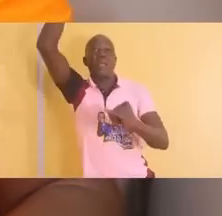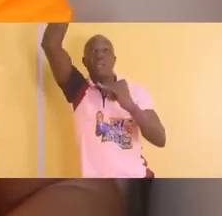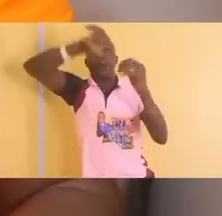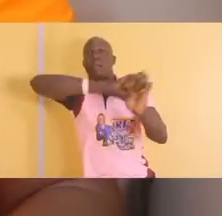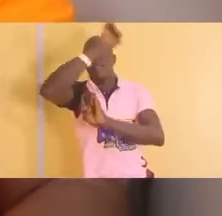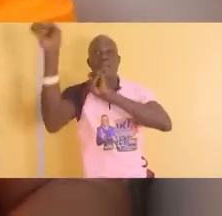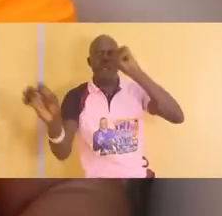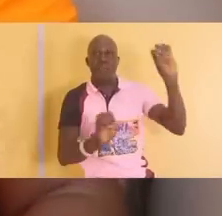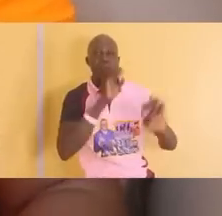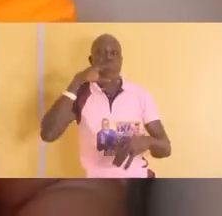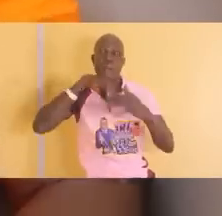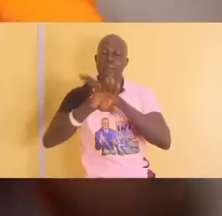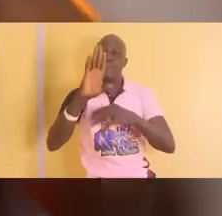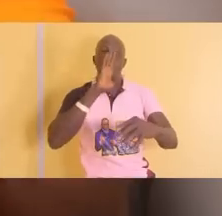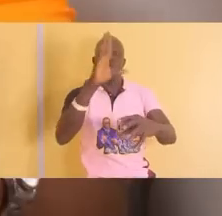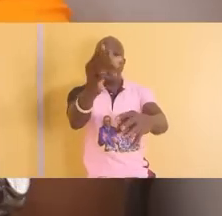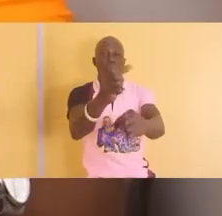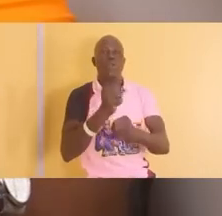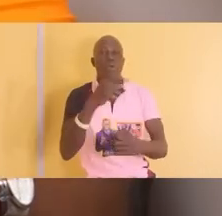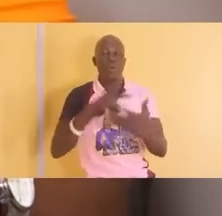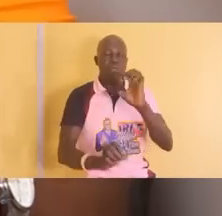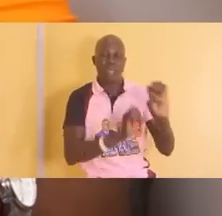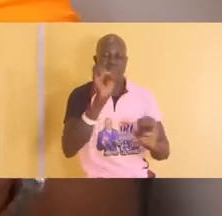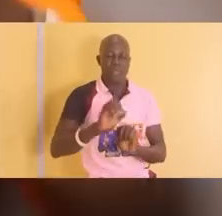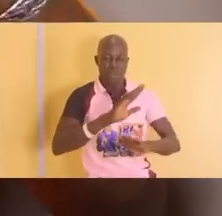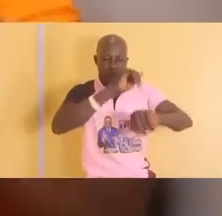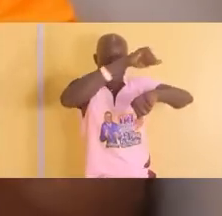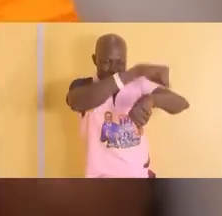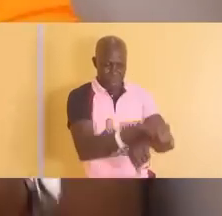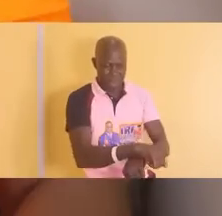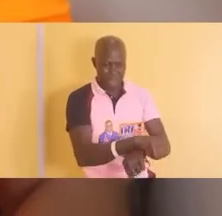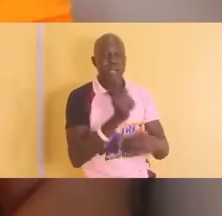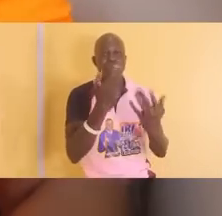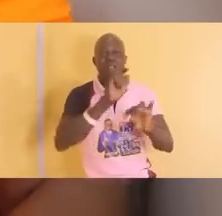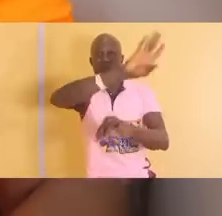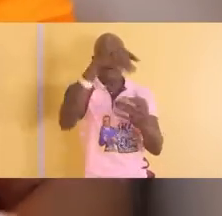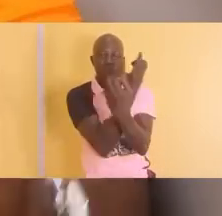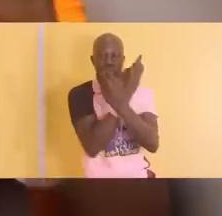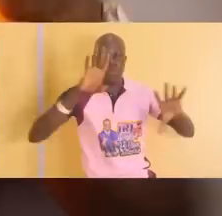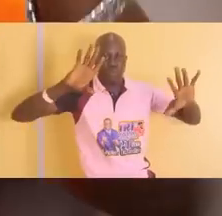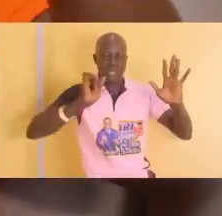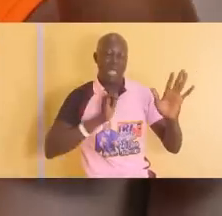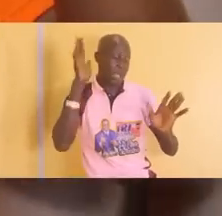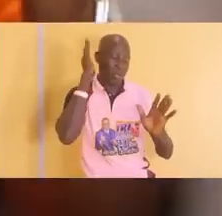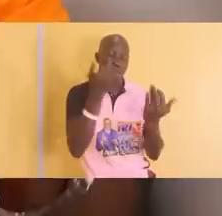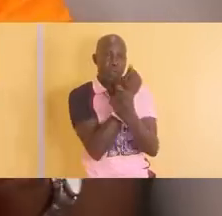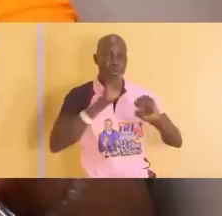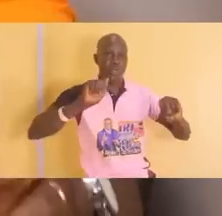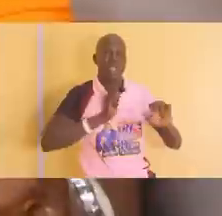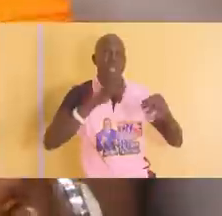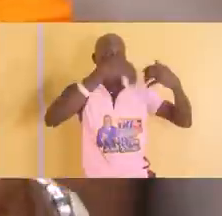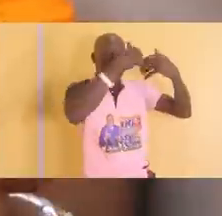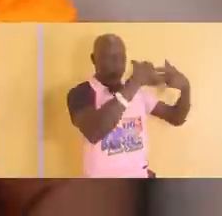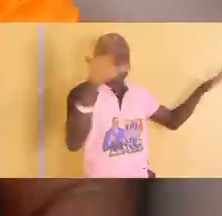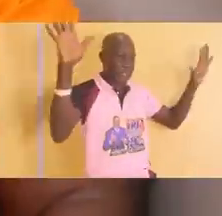forever. And behold. Whatsoever you bind, I will bind. Whatsoever you lose, I will lose.